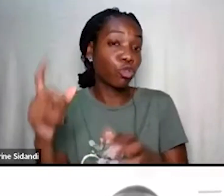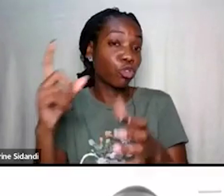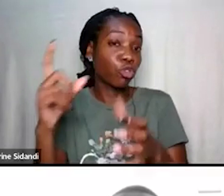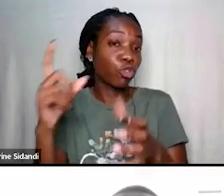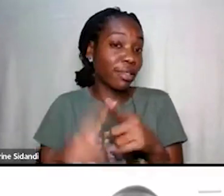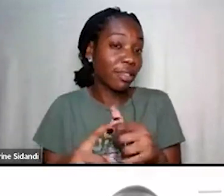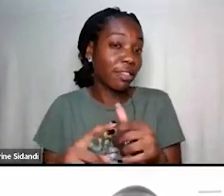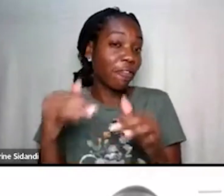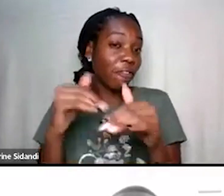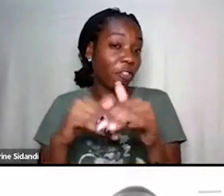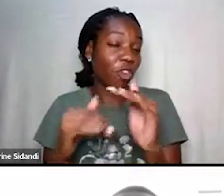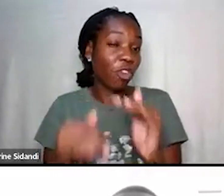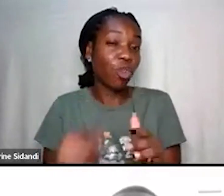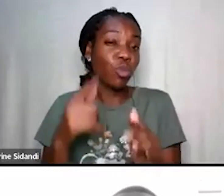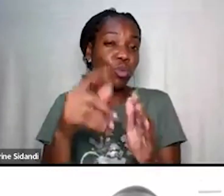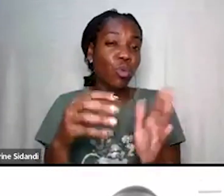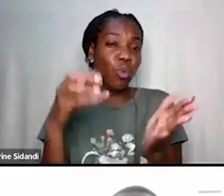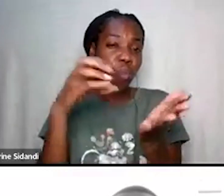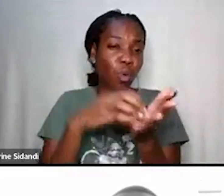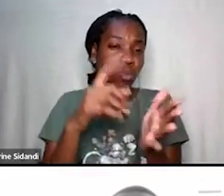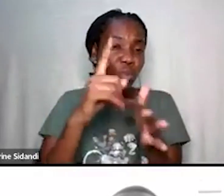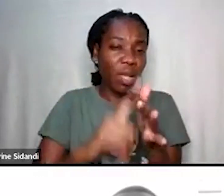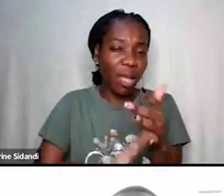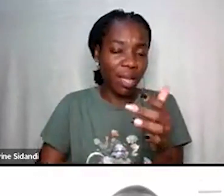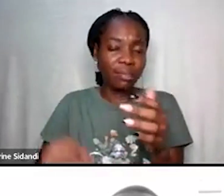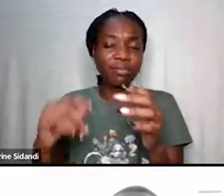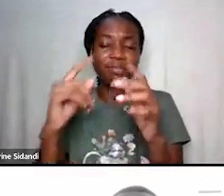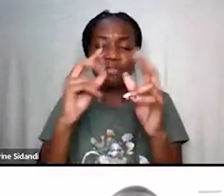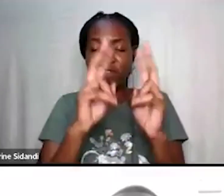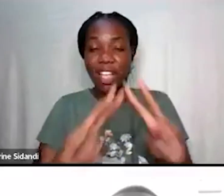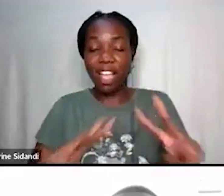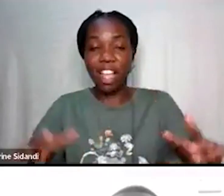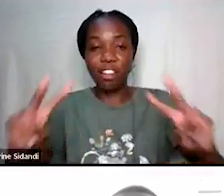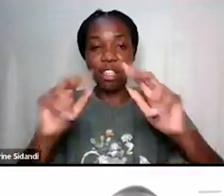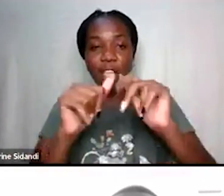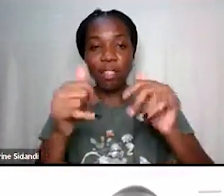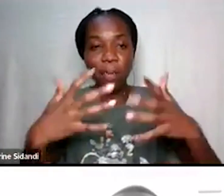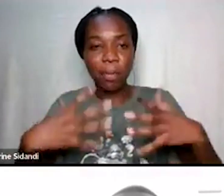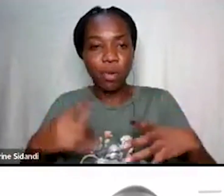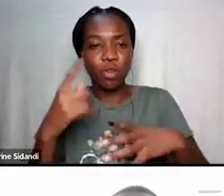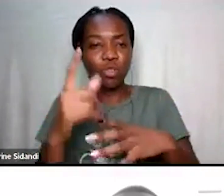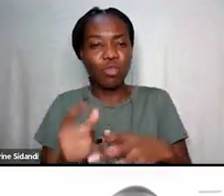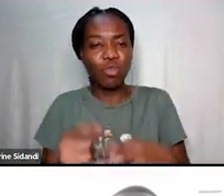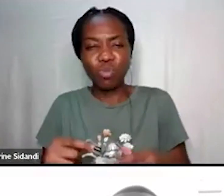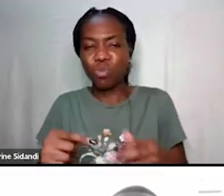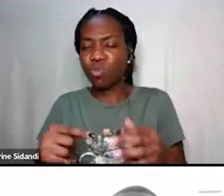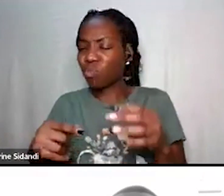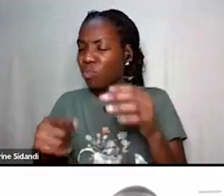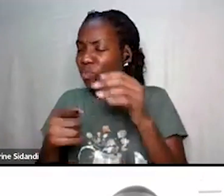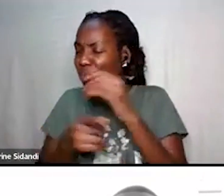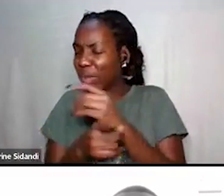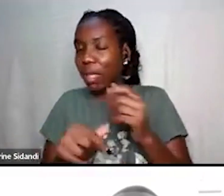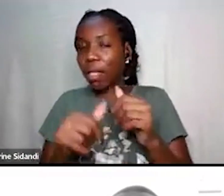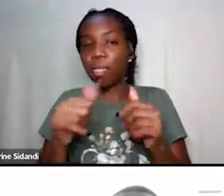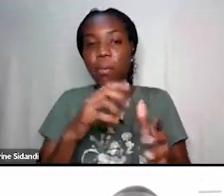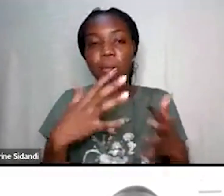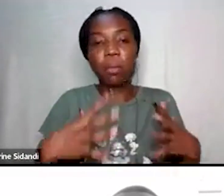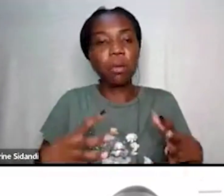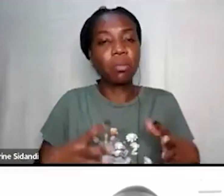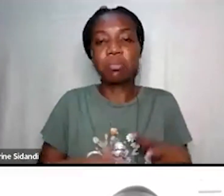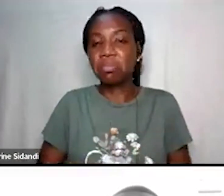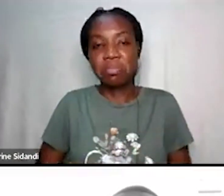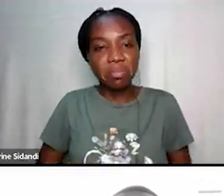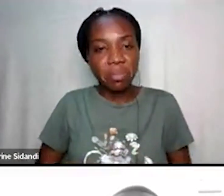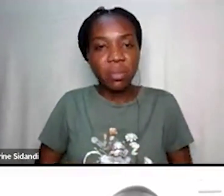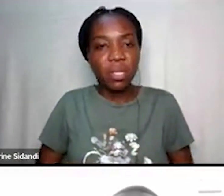always post things that can give value to others. Never, ever criticize people, please. Oh, you see that